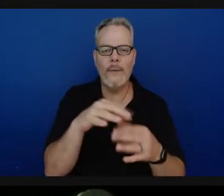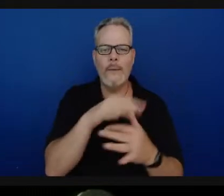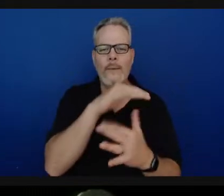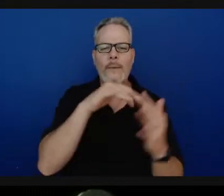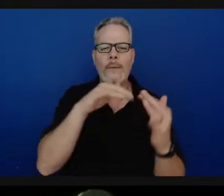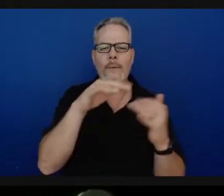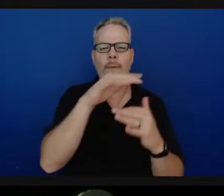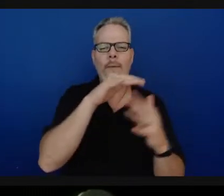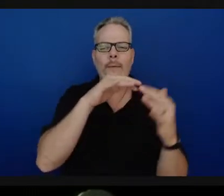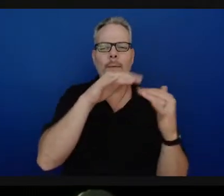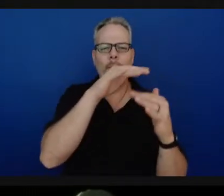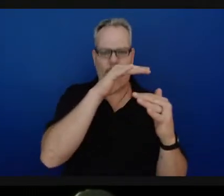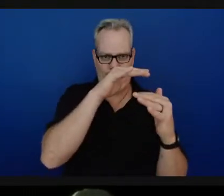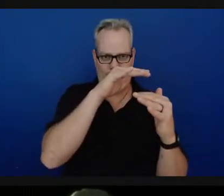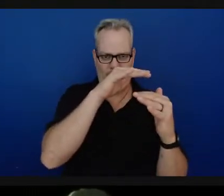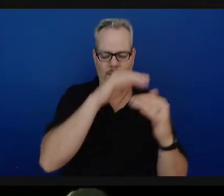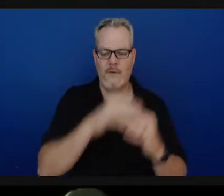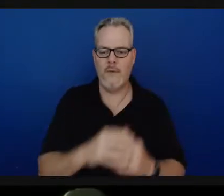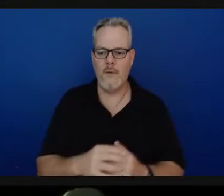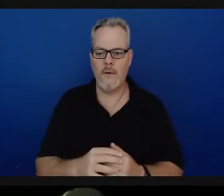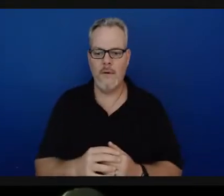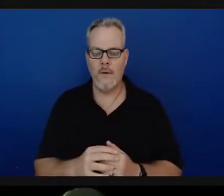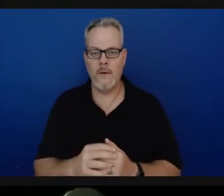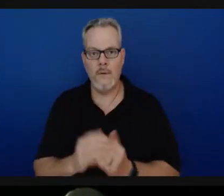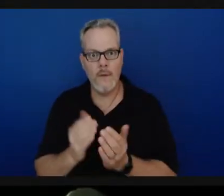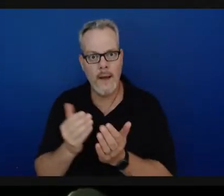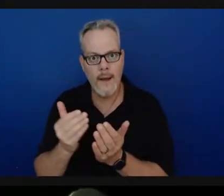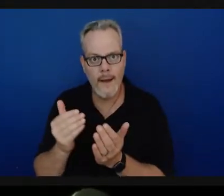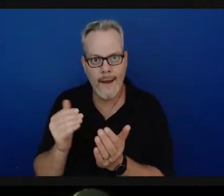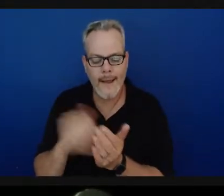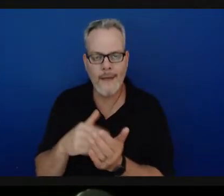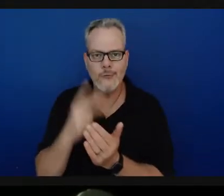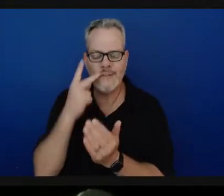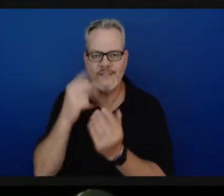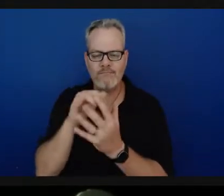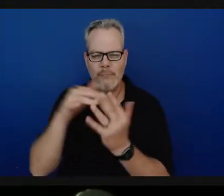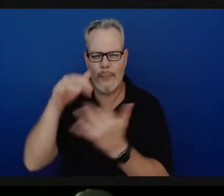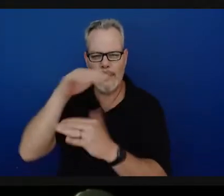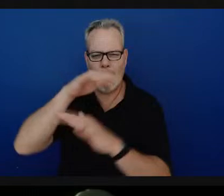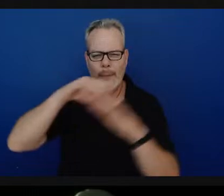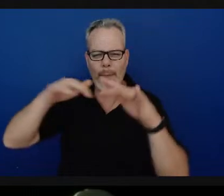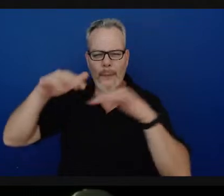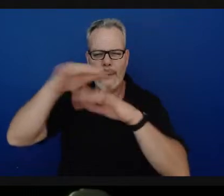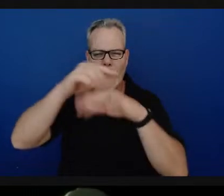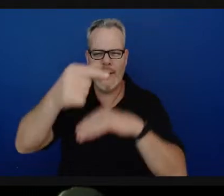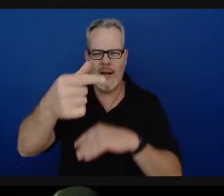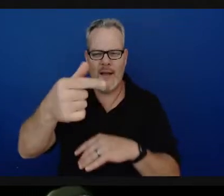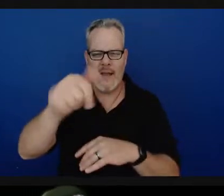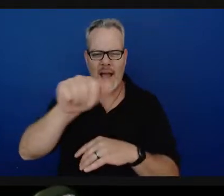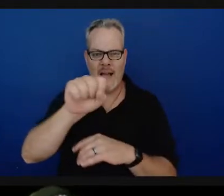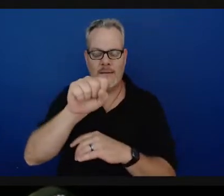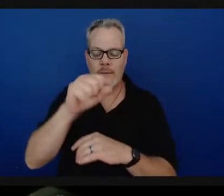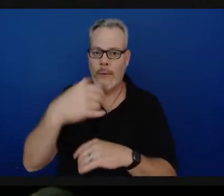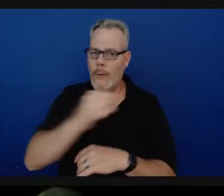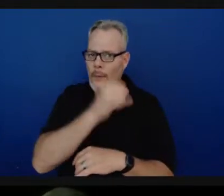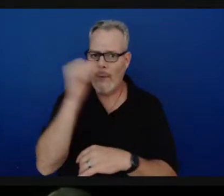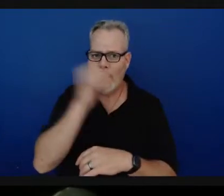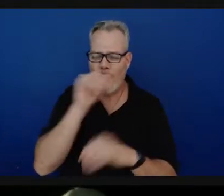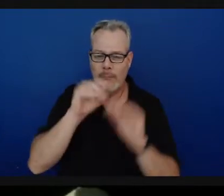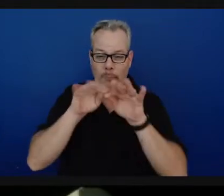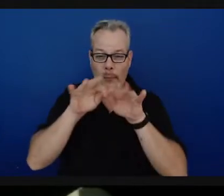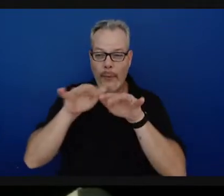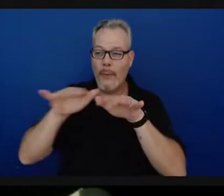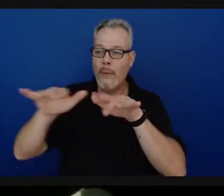There's been another outburst of volcanic gas. You can see all the gas here in the video that has really swept across the